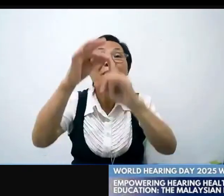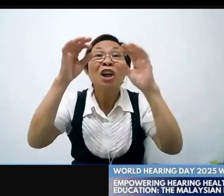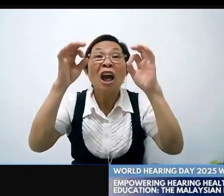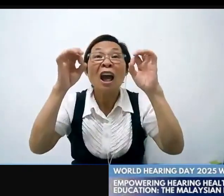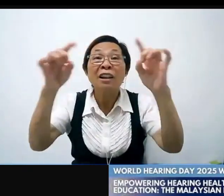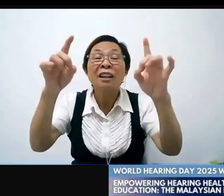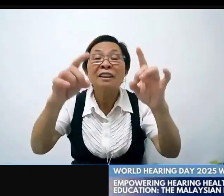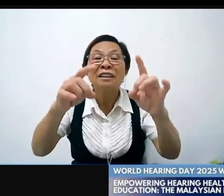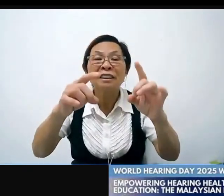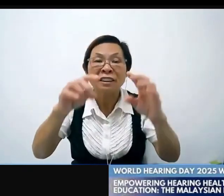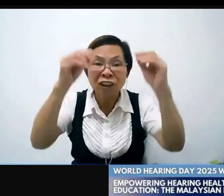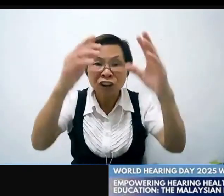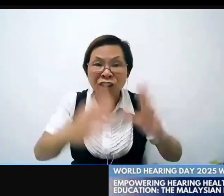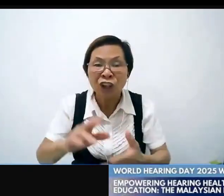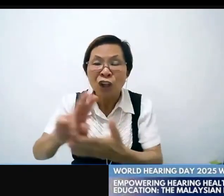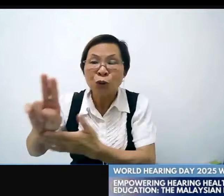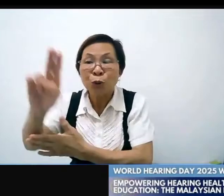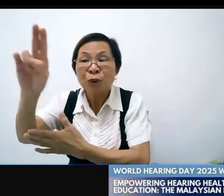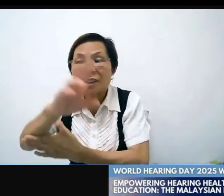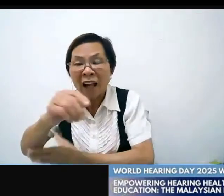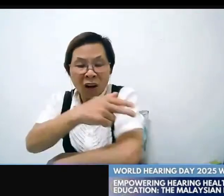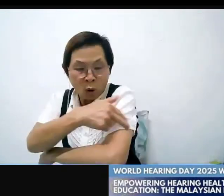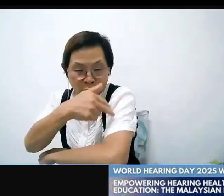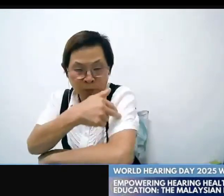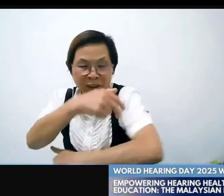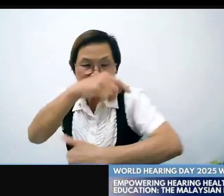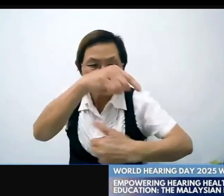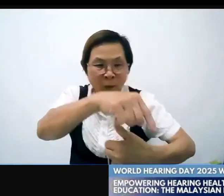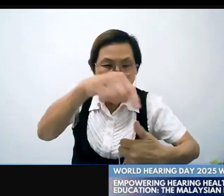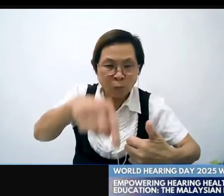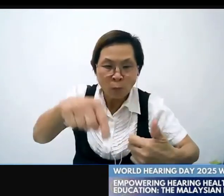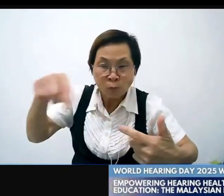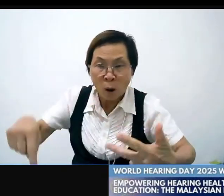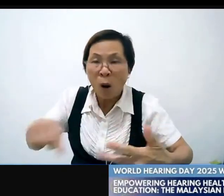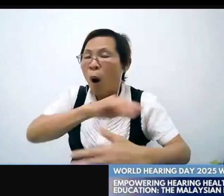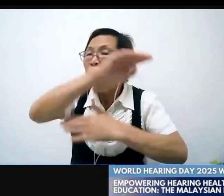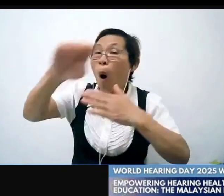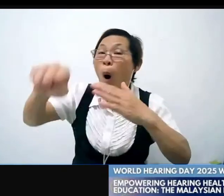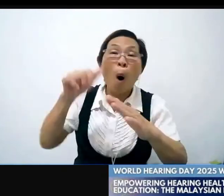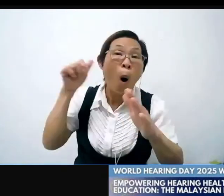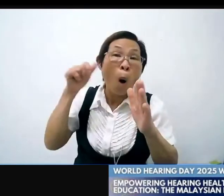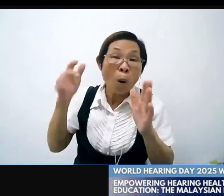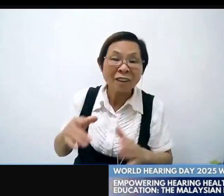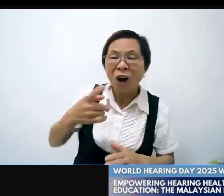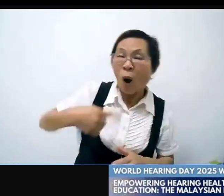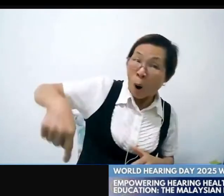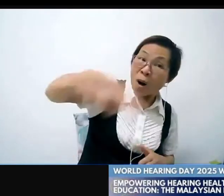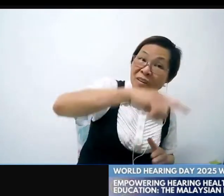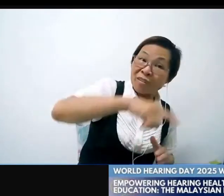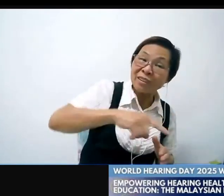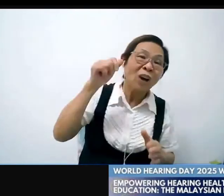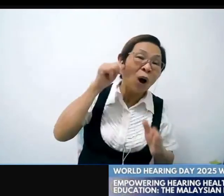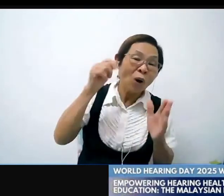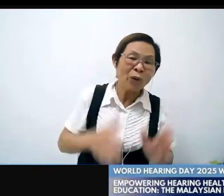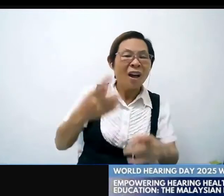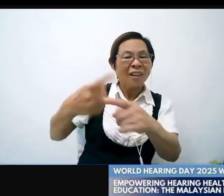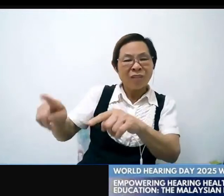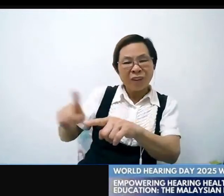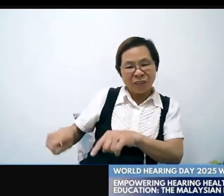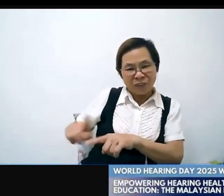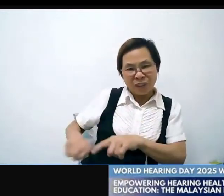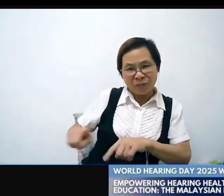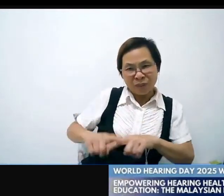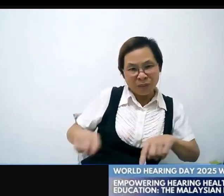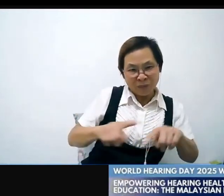university, and also a hospital. Actually, all of us is audiologists, right? All of us are audiologists, but different setup lah.